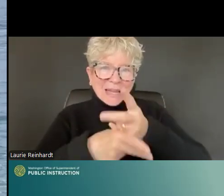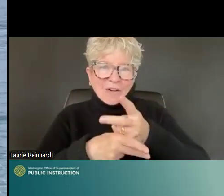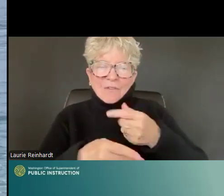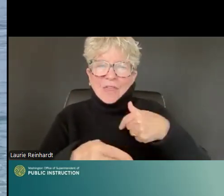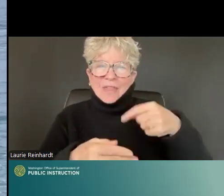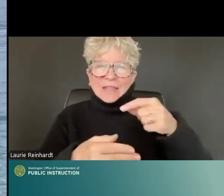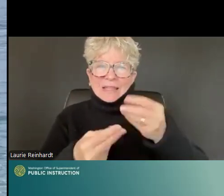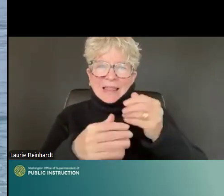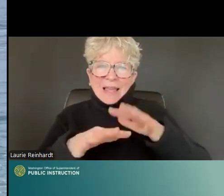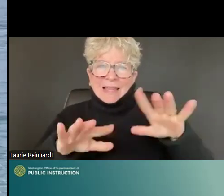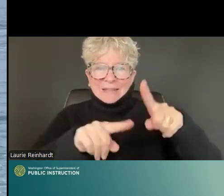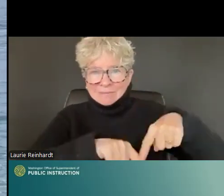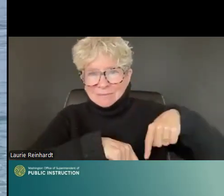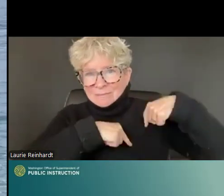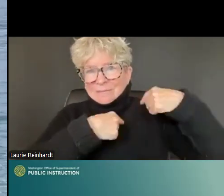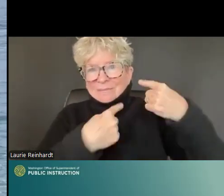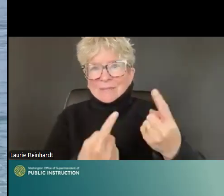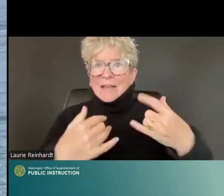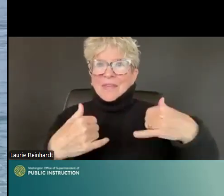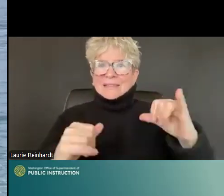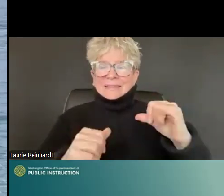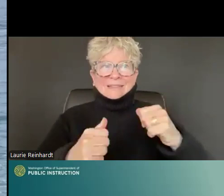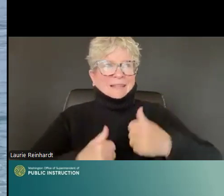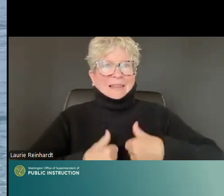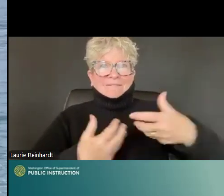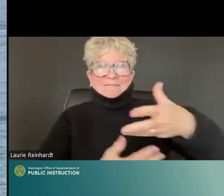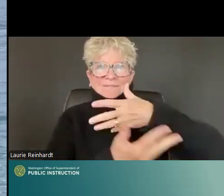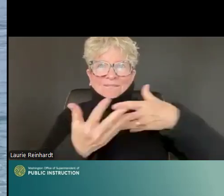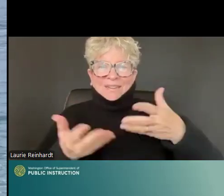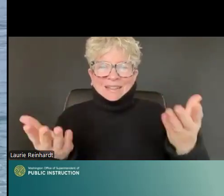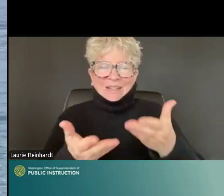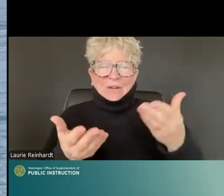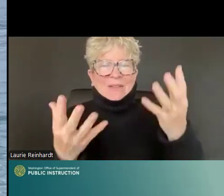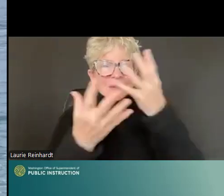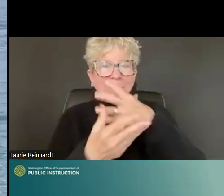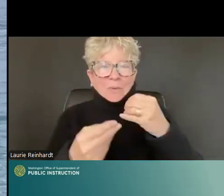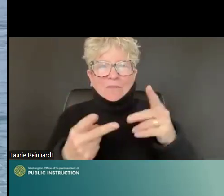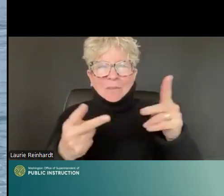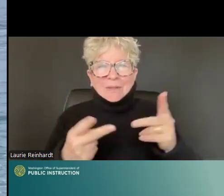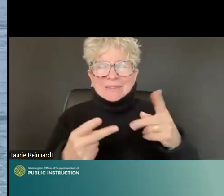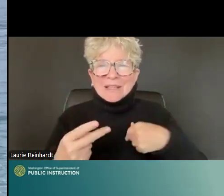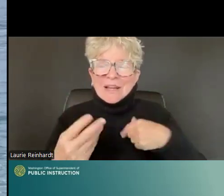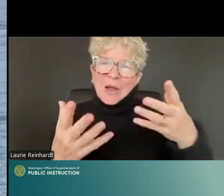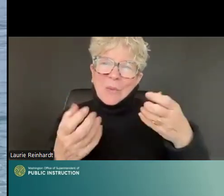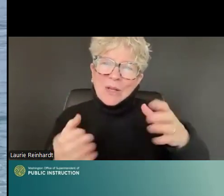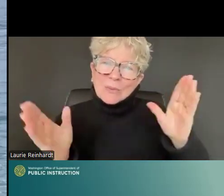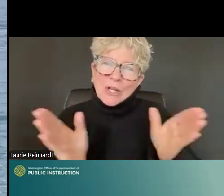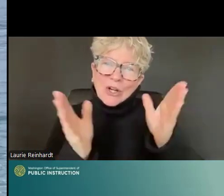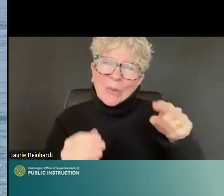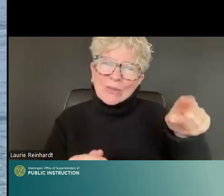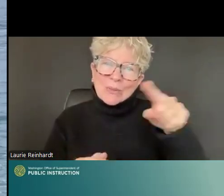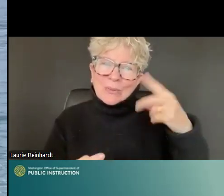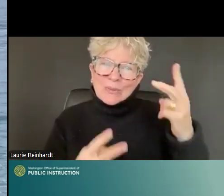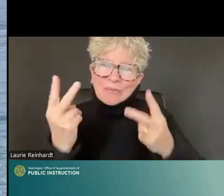who still live here today. We live in such a beautiful place, and I want to encourage you all to visit your